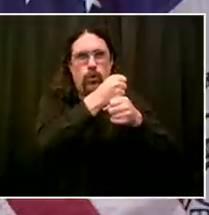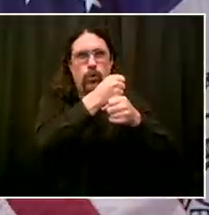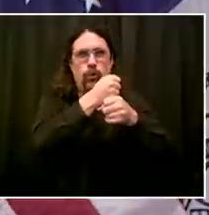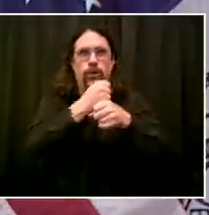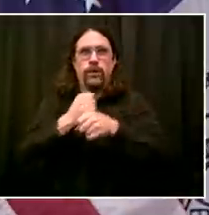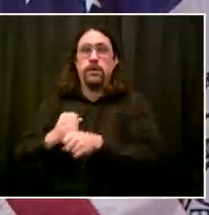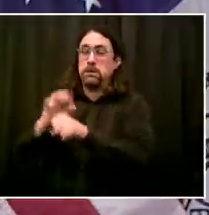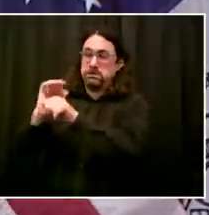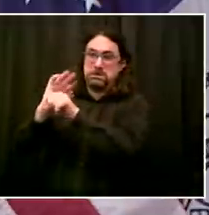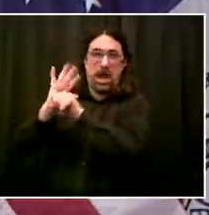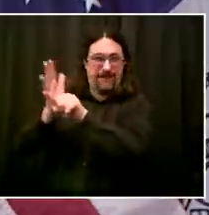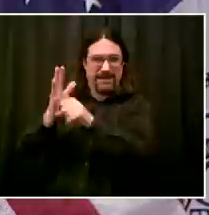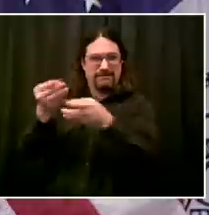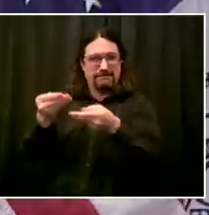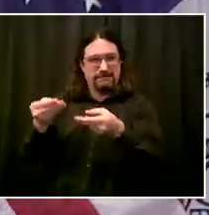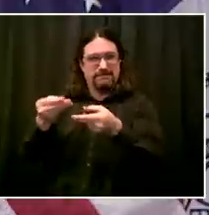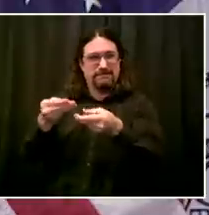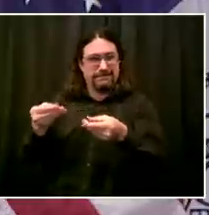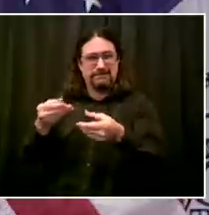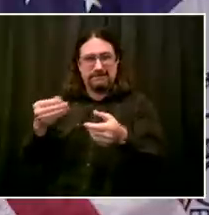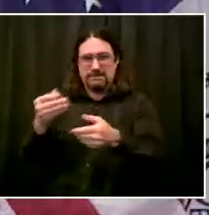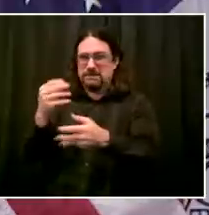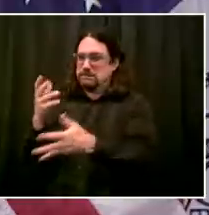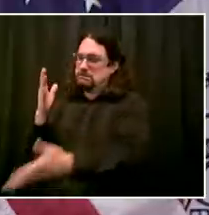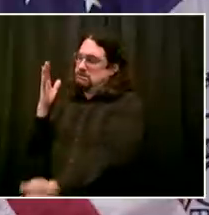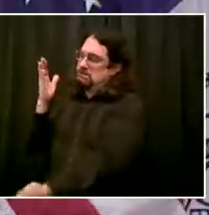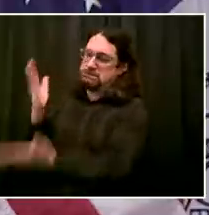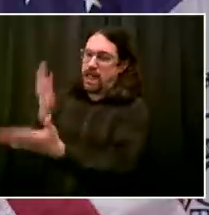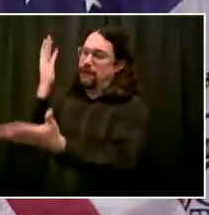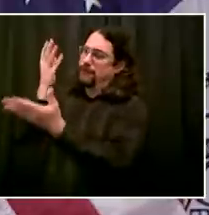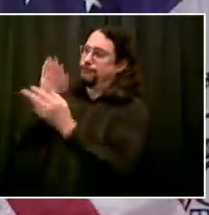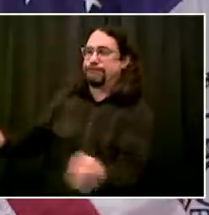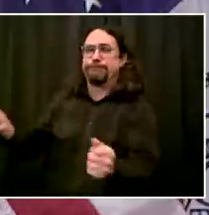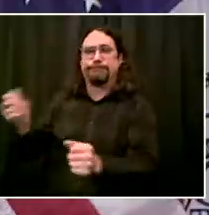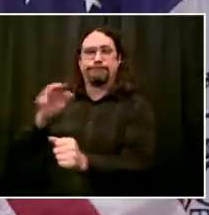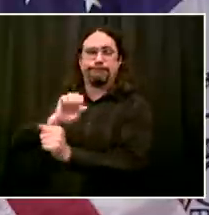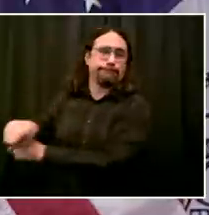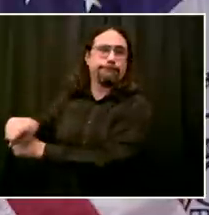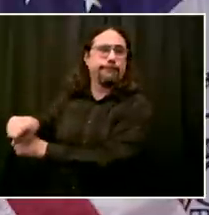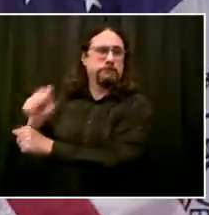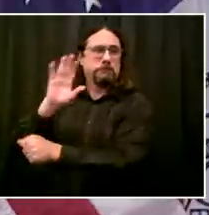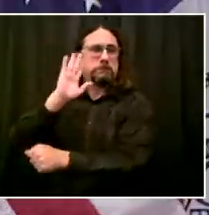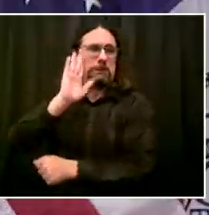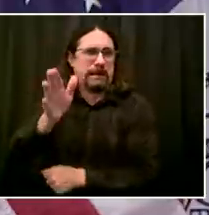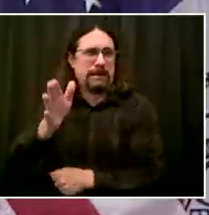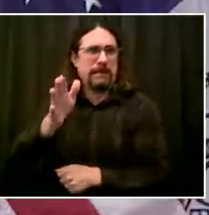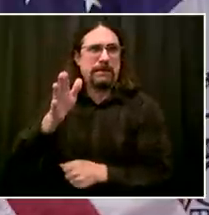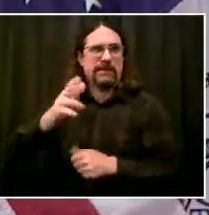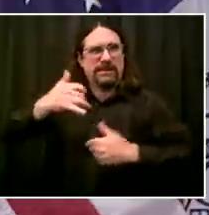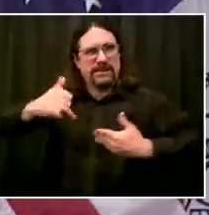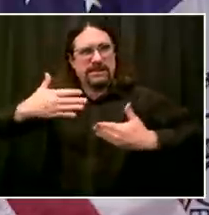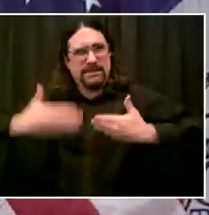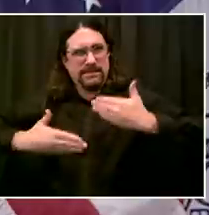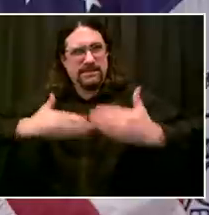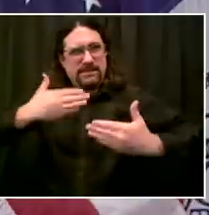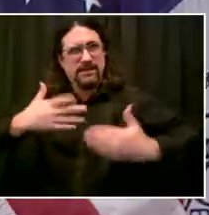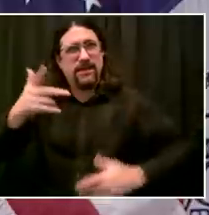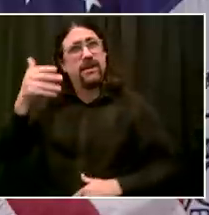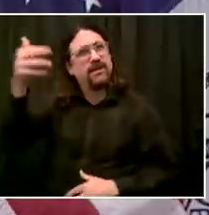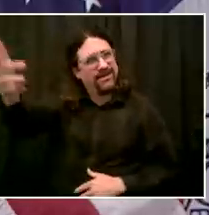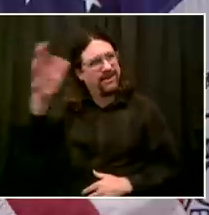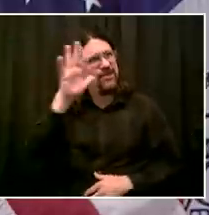a vaccine at some point, hopefully really soon. And we'll be able to go back to so many of the things that we've